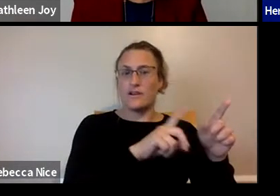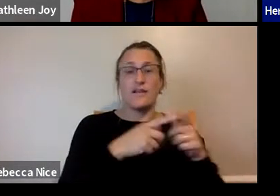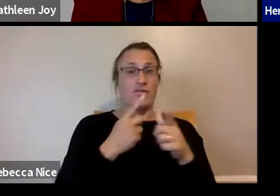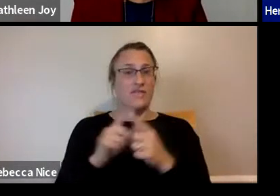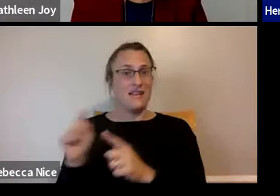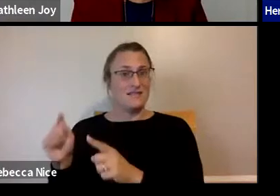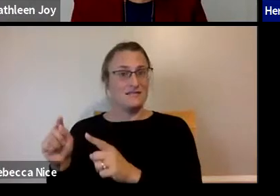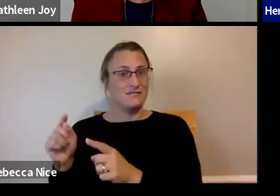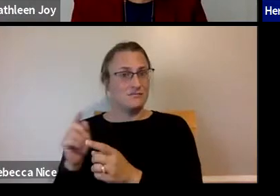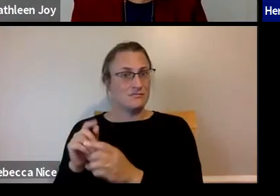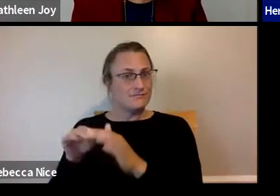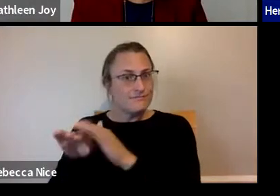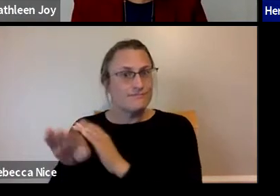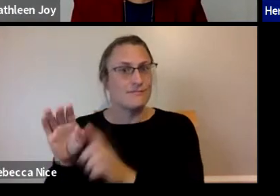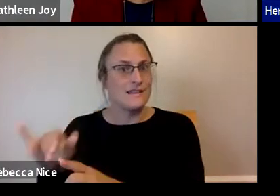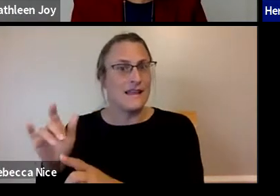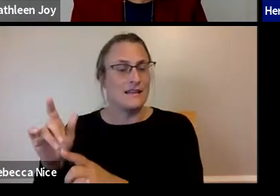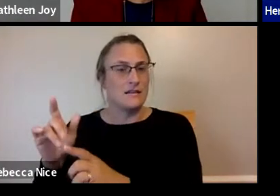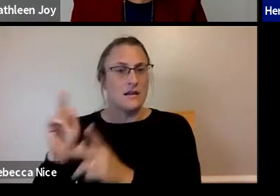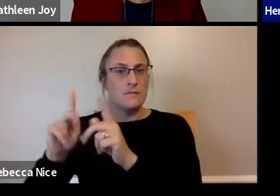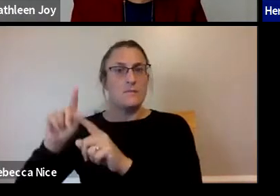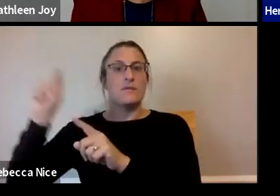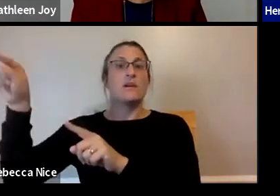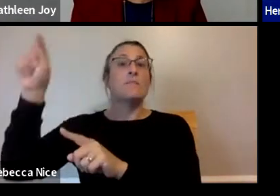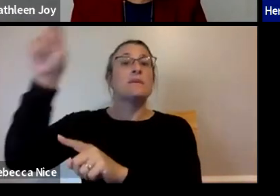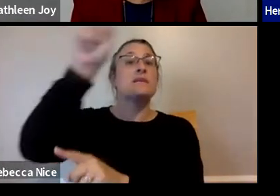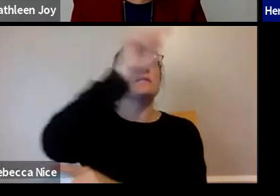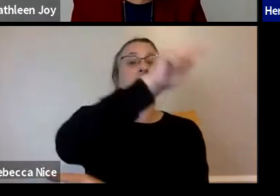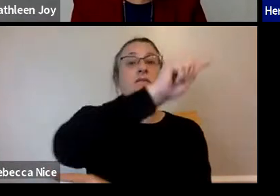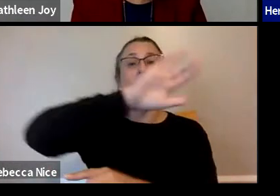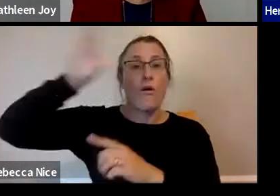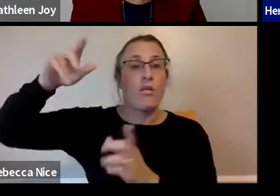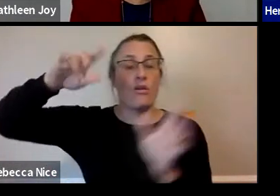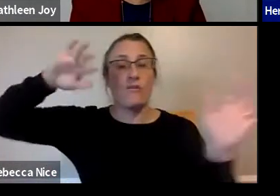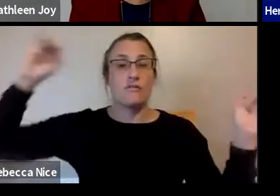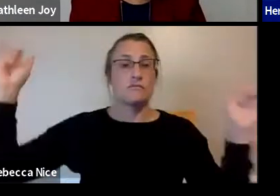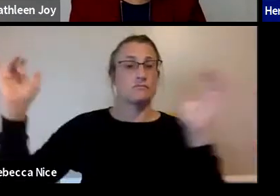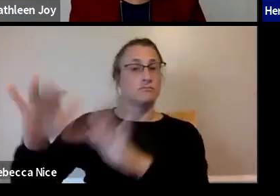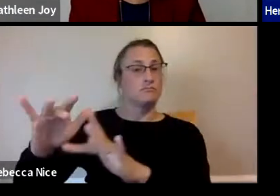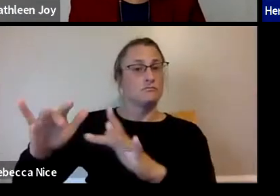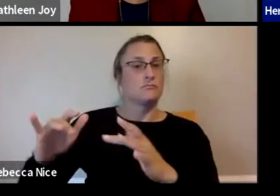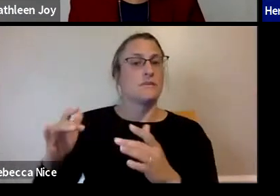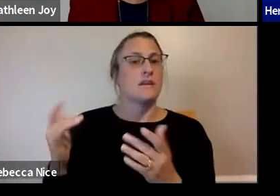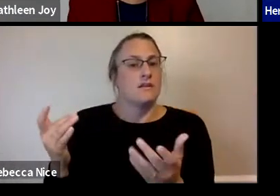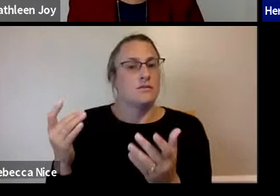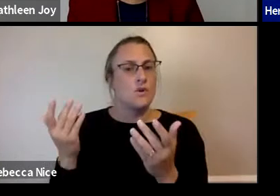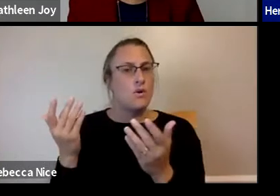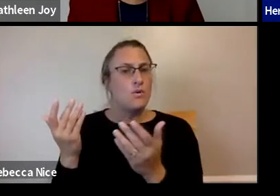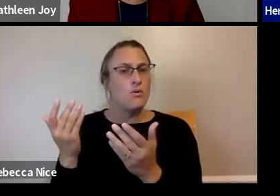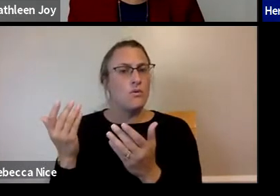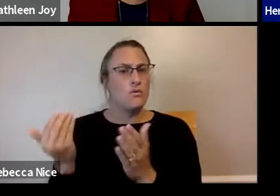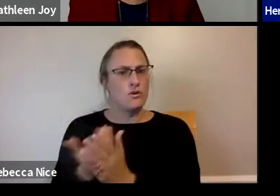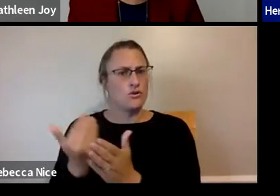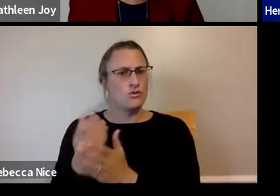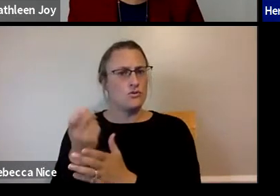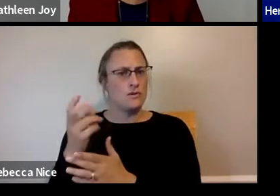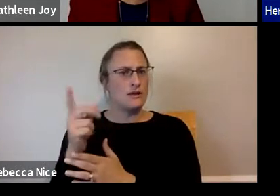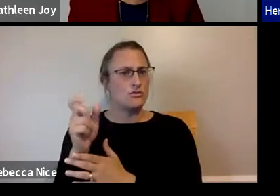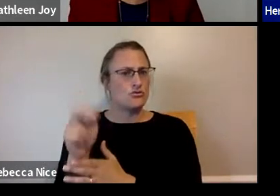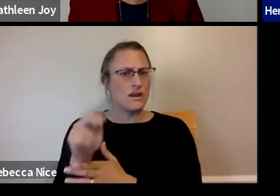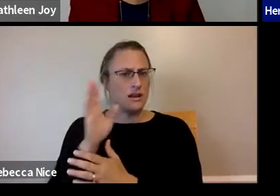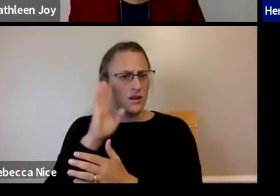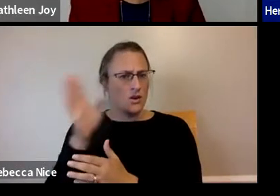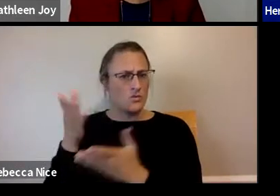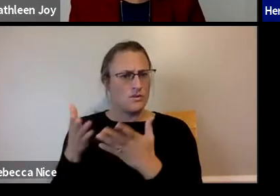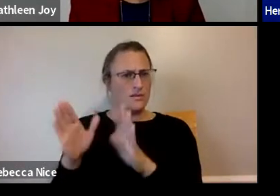People are going to be coming from Westchester, from Fairfield, from Litchfield County, Connecticut. And this new air train is going to be allowing